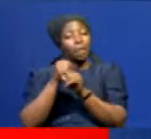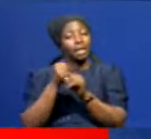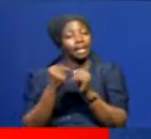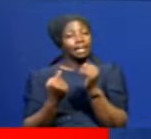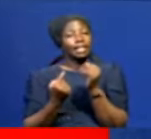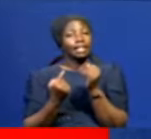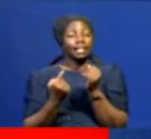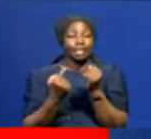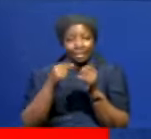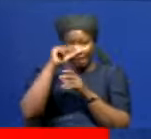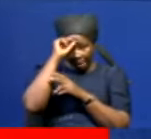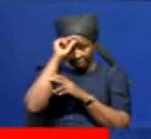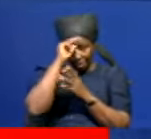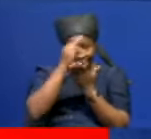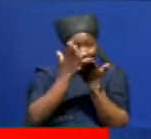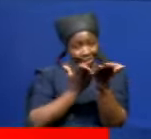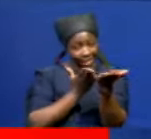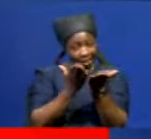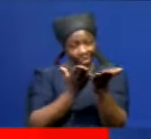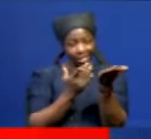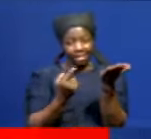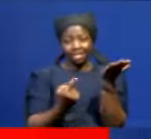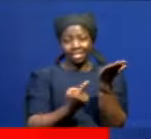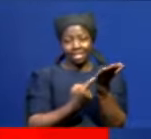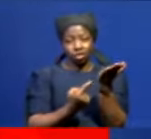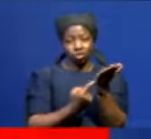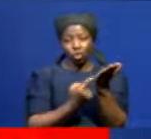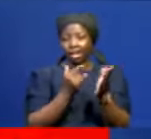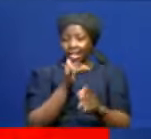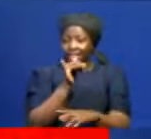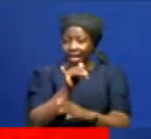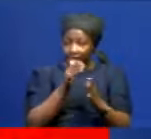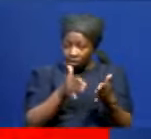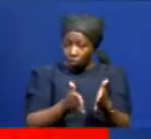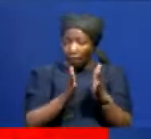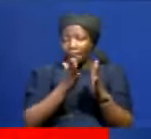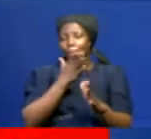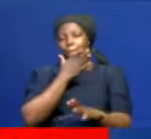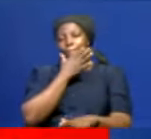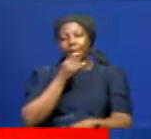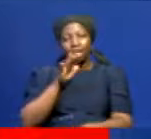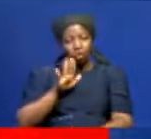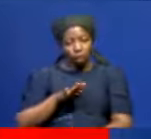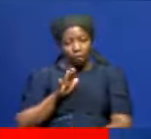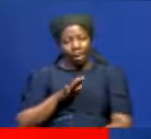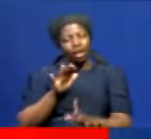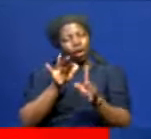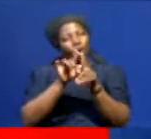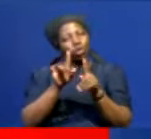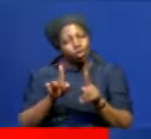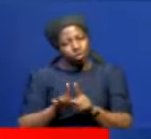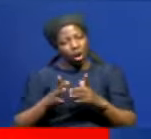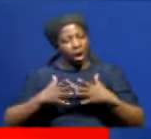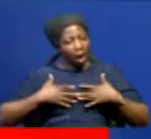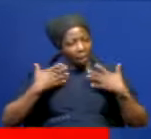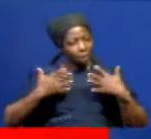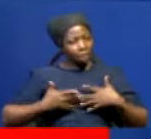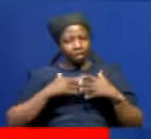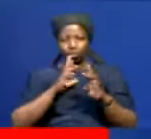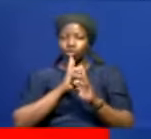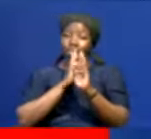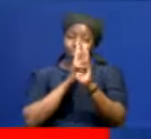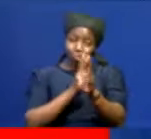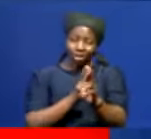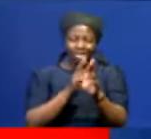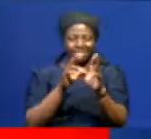of government services. And in that regard, ladies and gentlemen, I'm also happy to report that